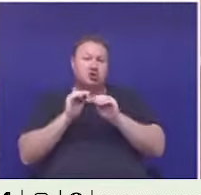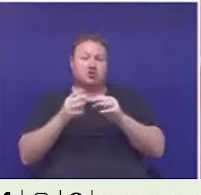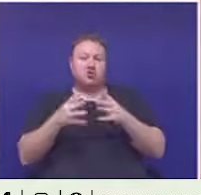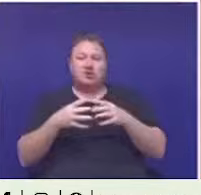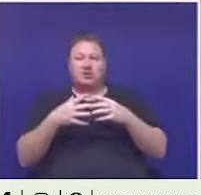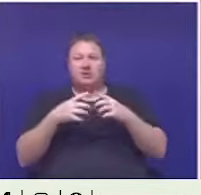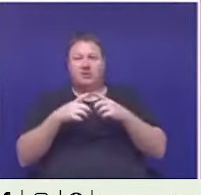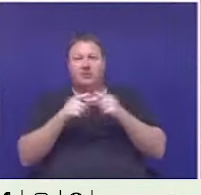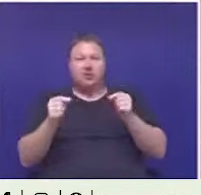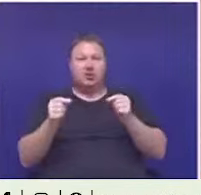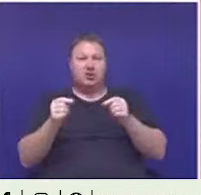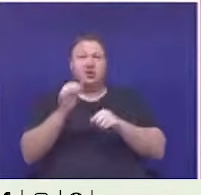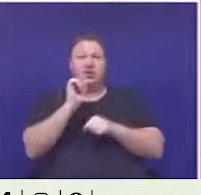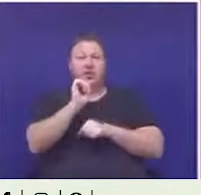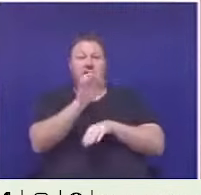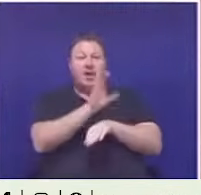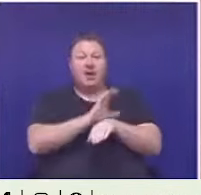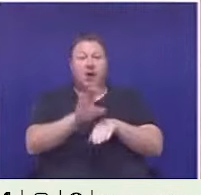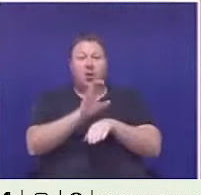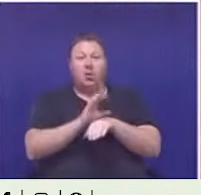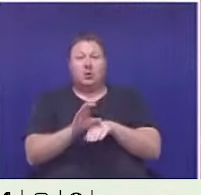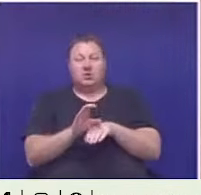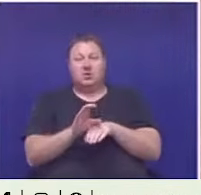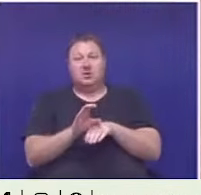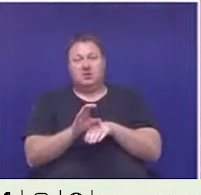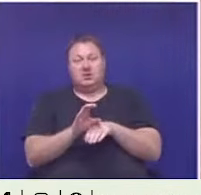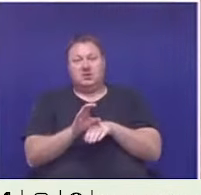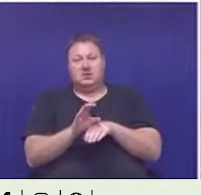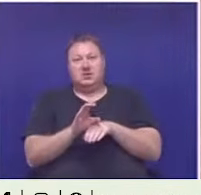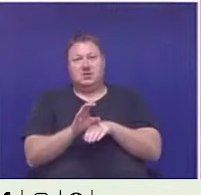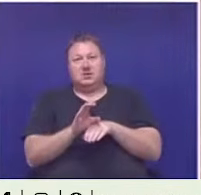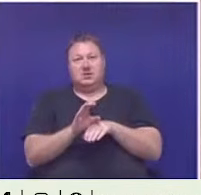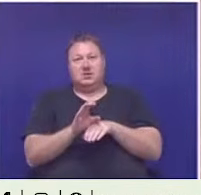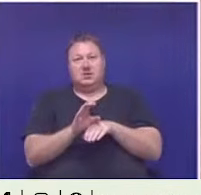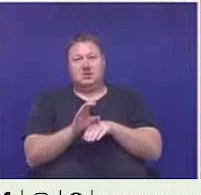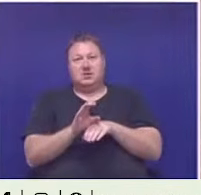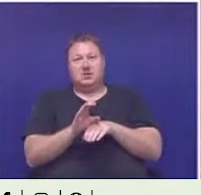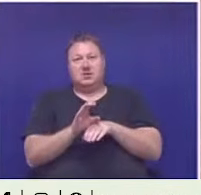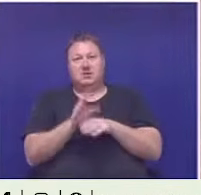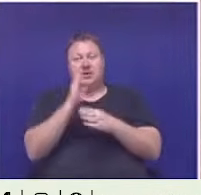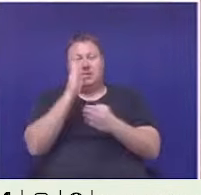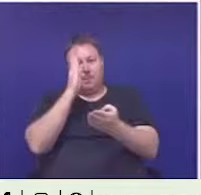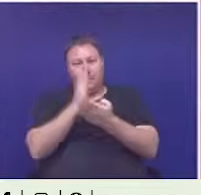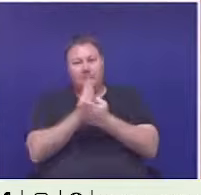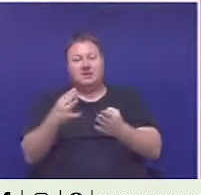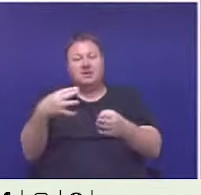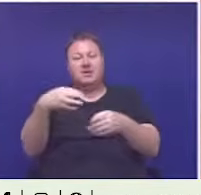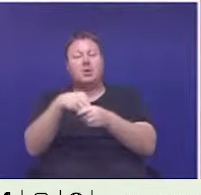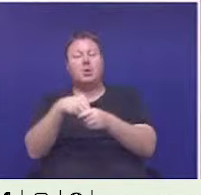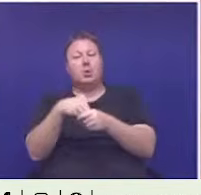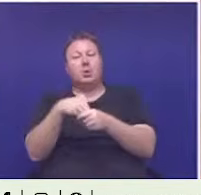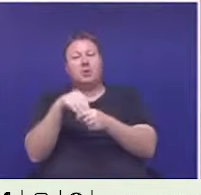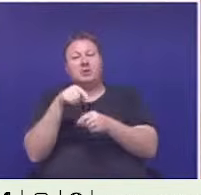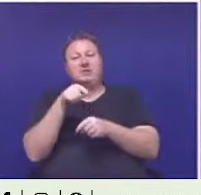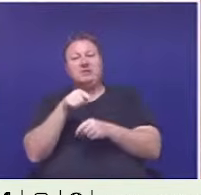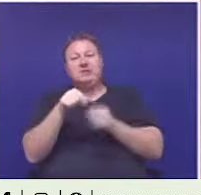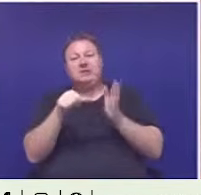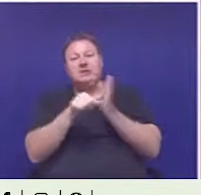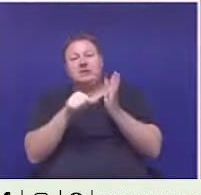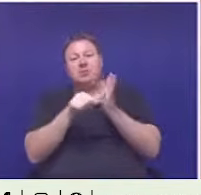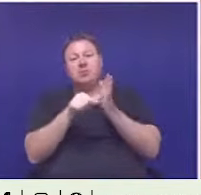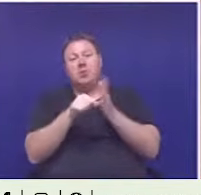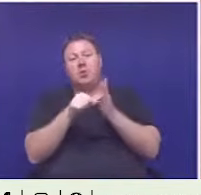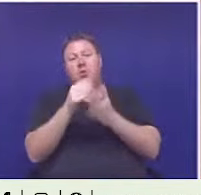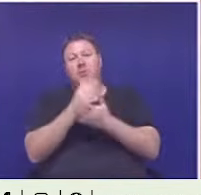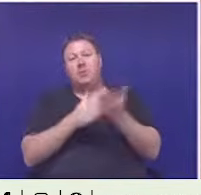they going to be adapted to include this very essential part and